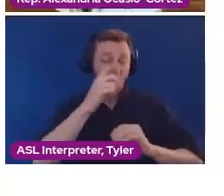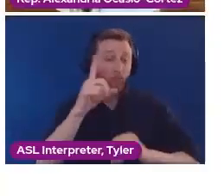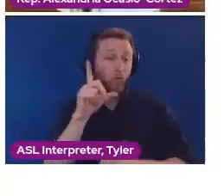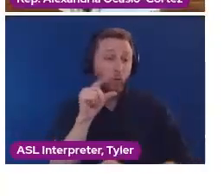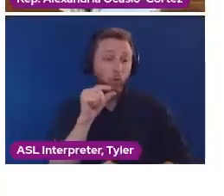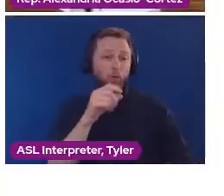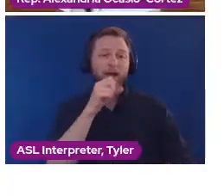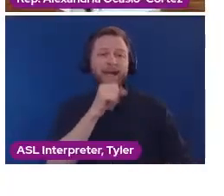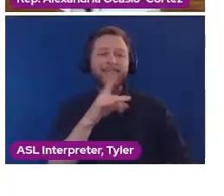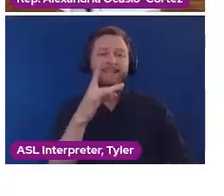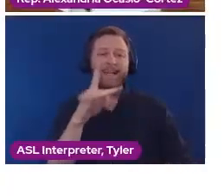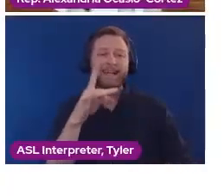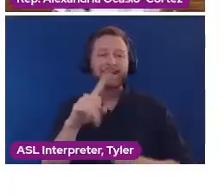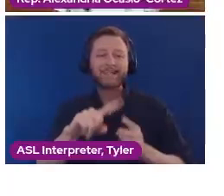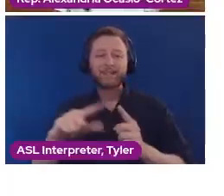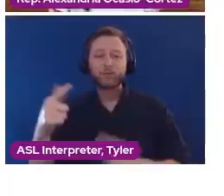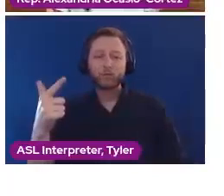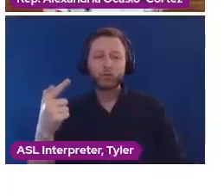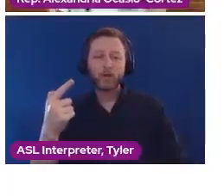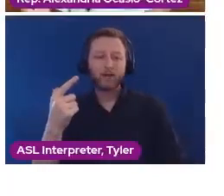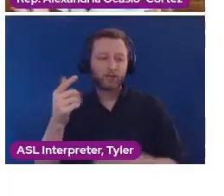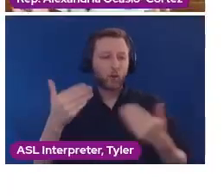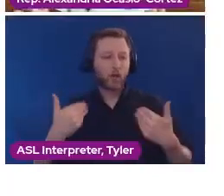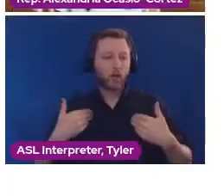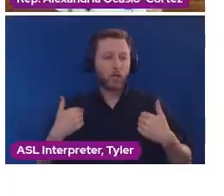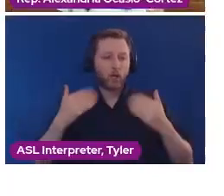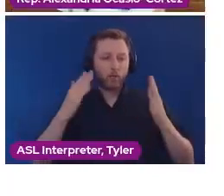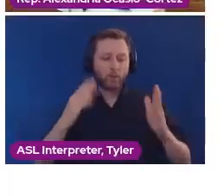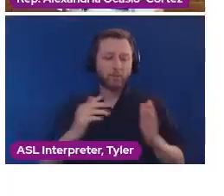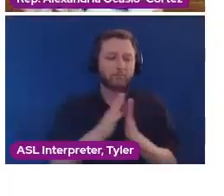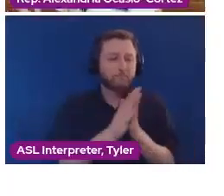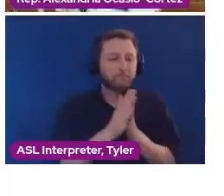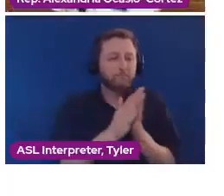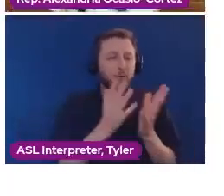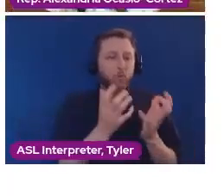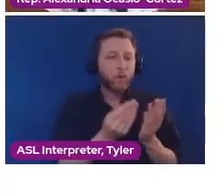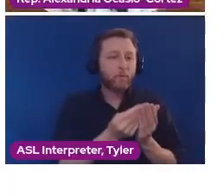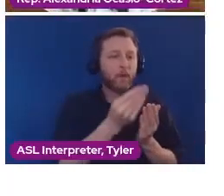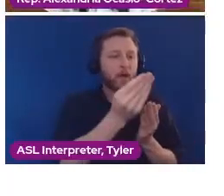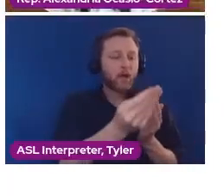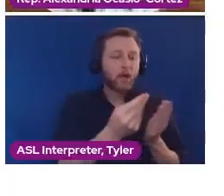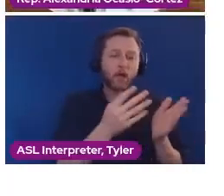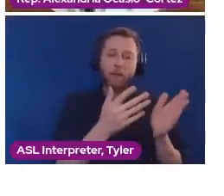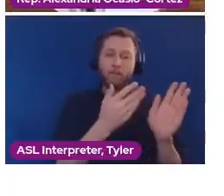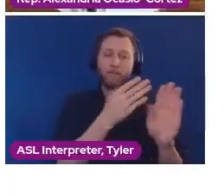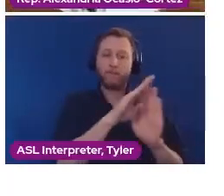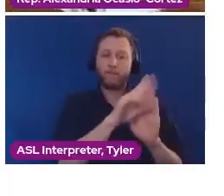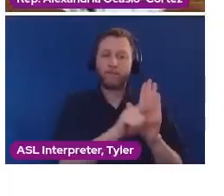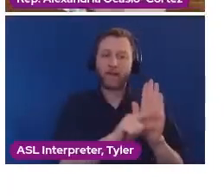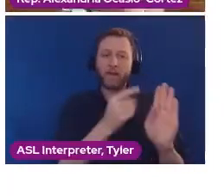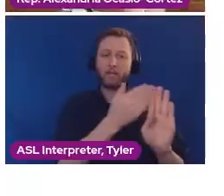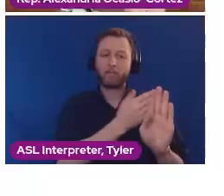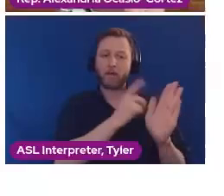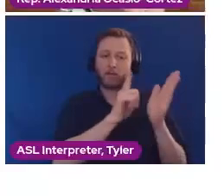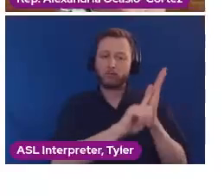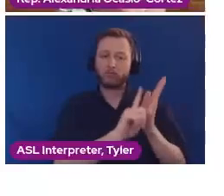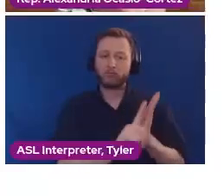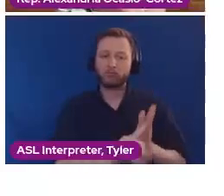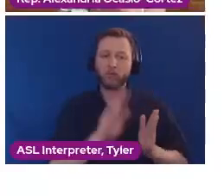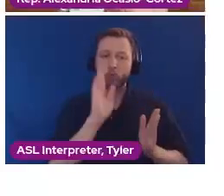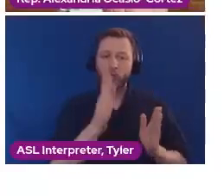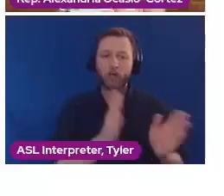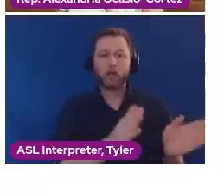gun. And it also expands access to certain mental health services in schools. I want to be